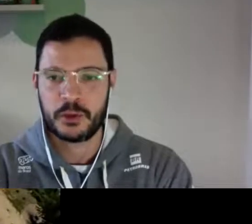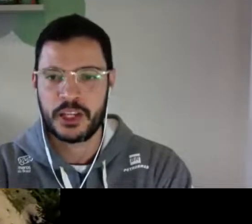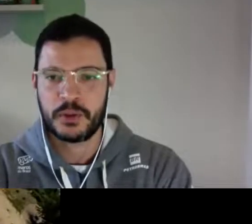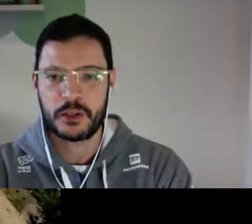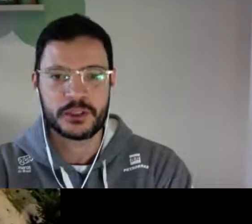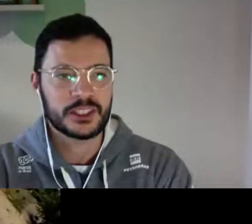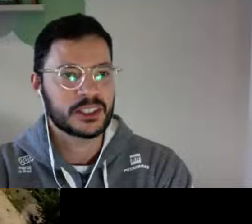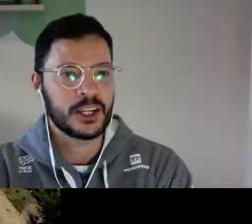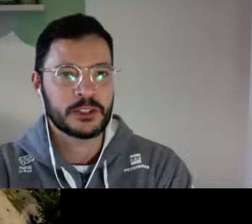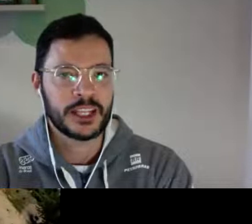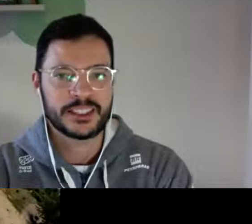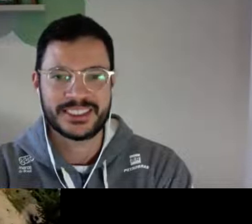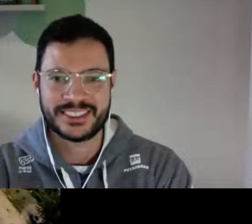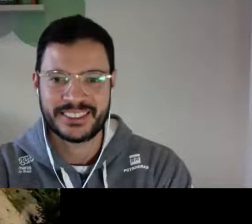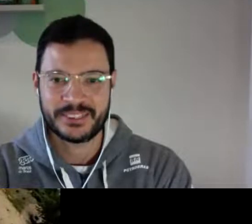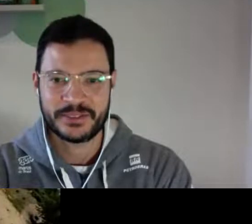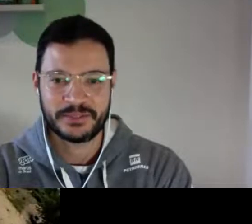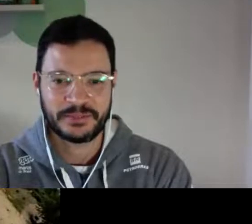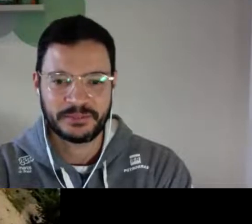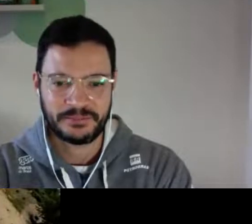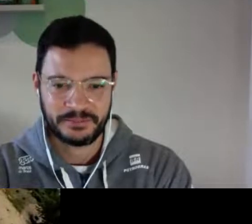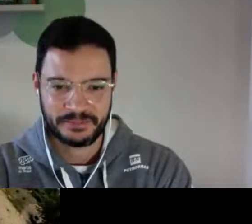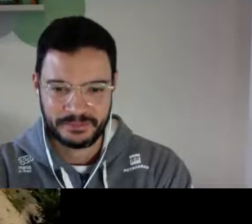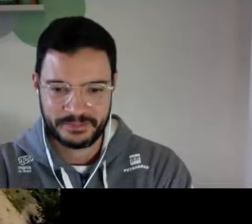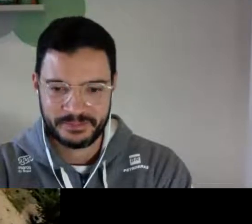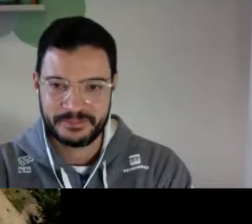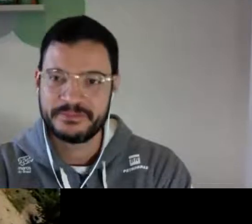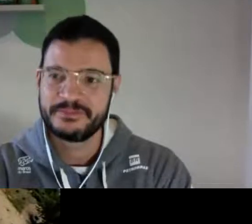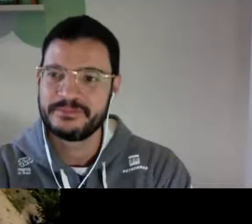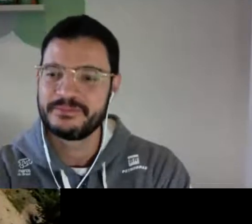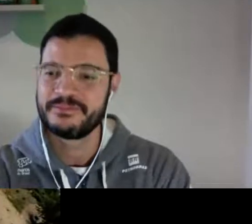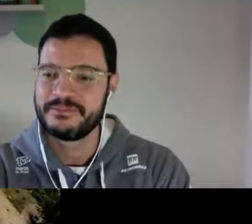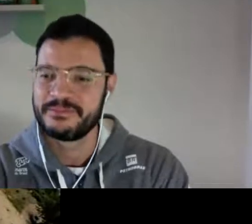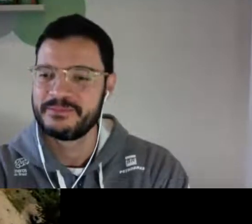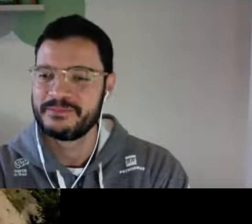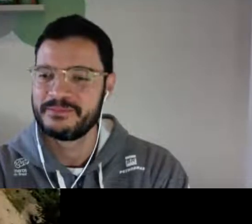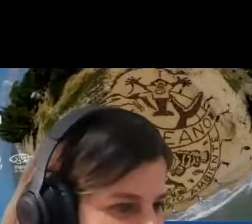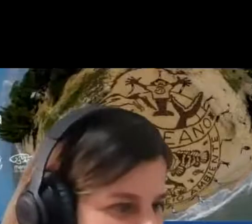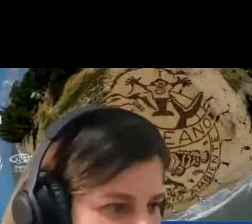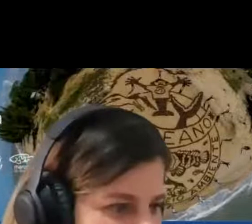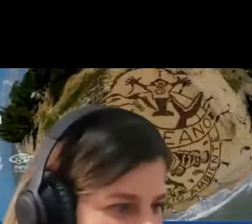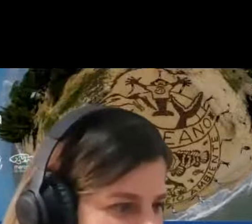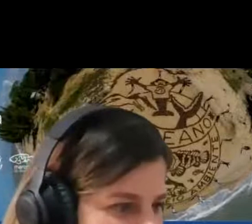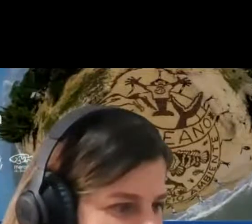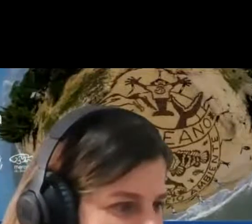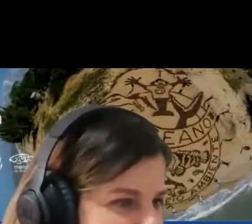the other speakers so we can answer questions from the audience.